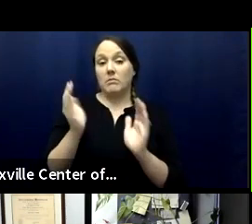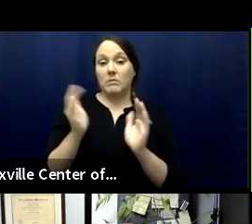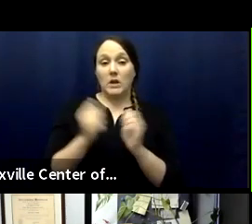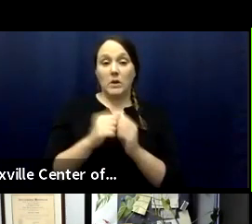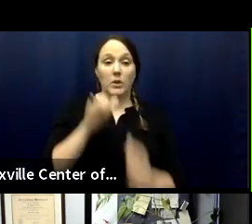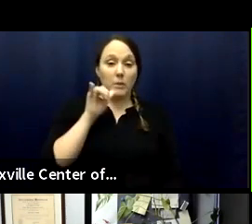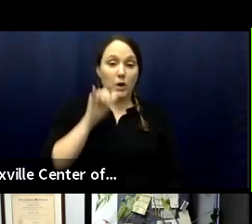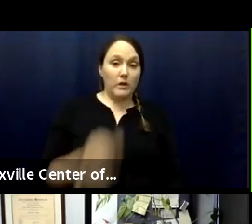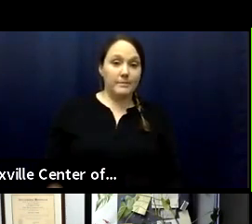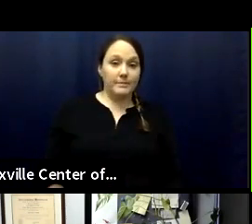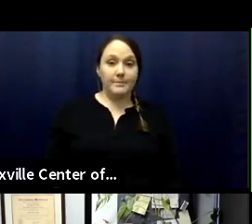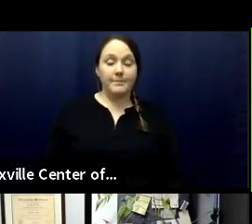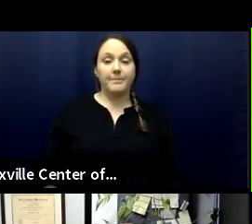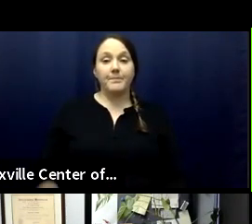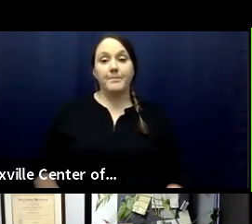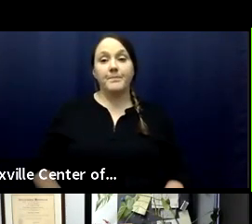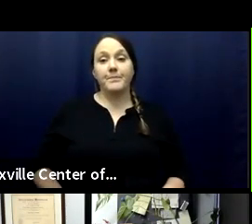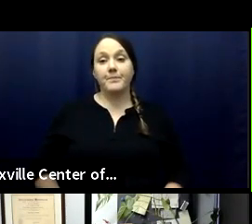a bar.